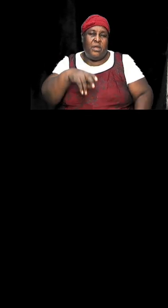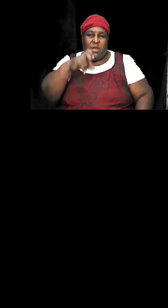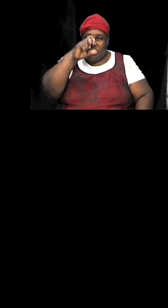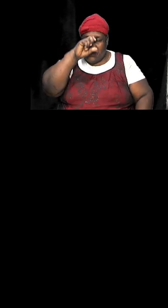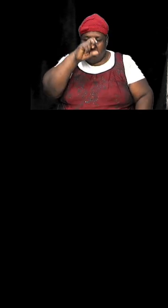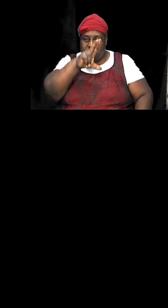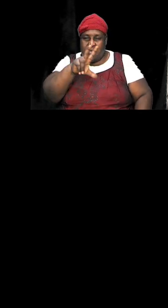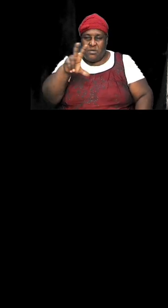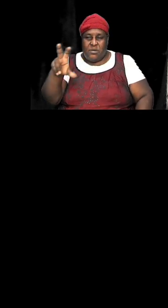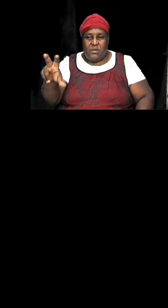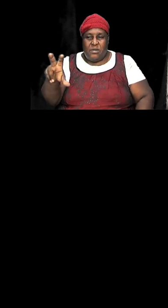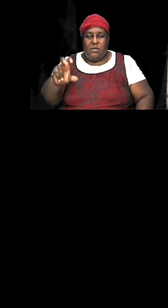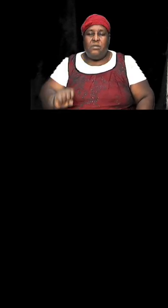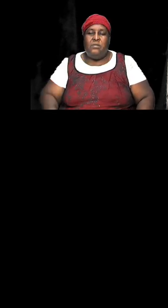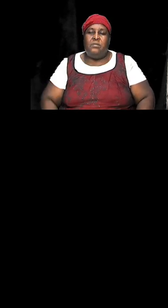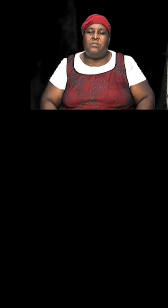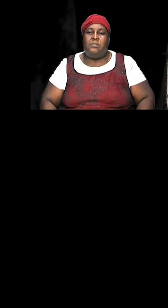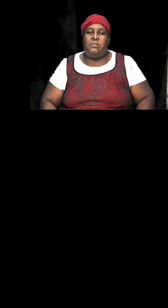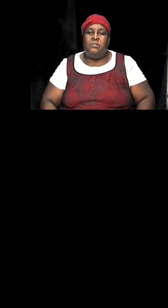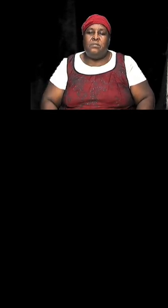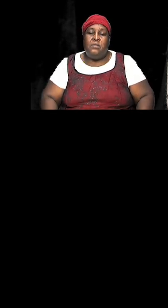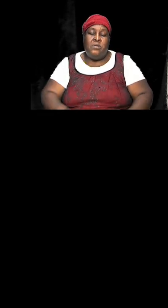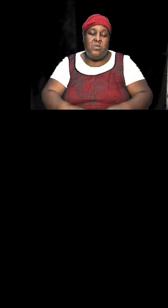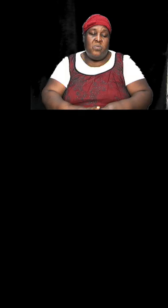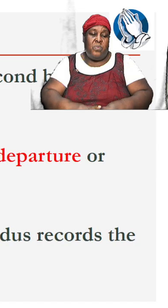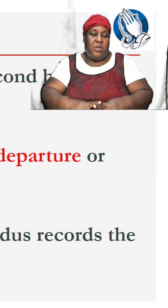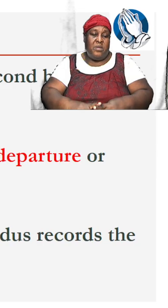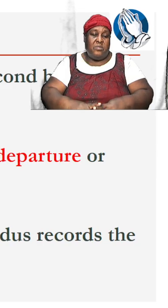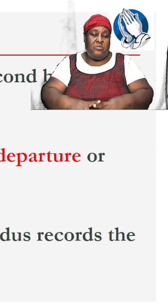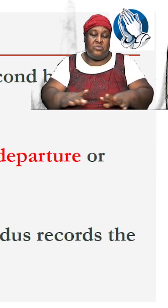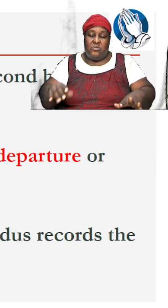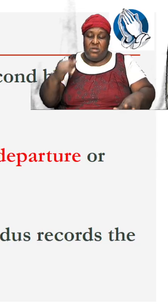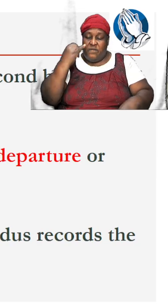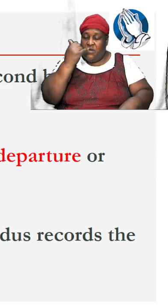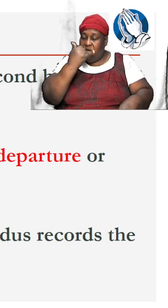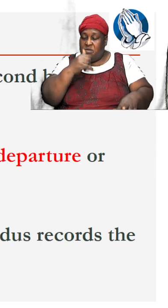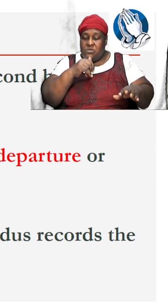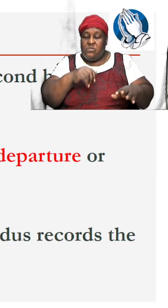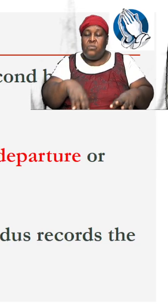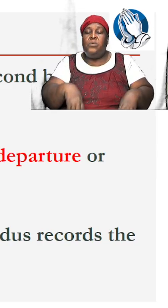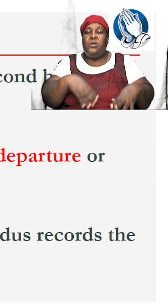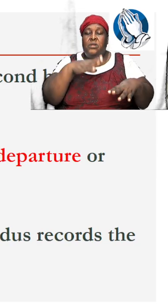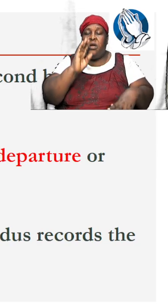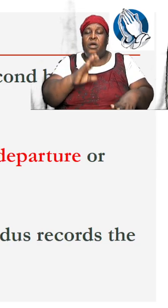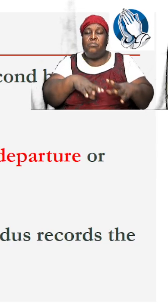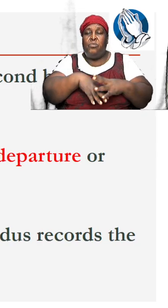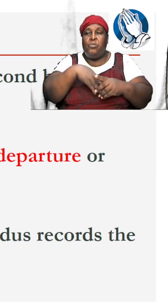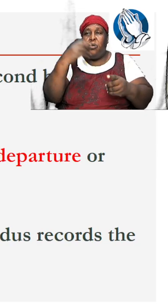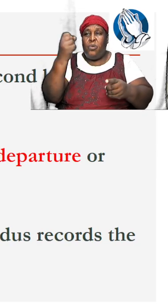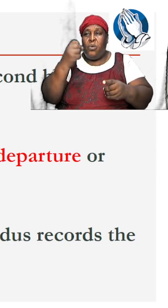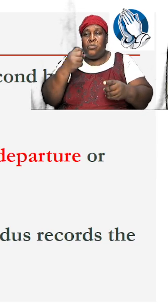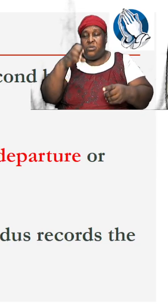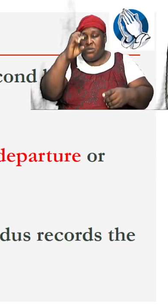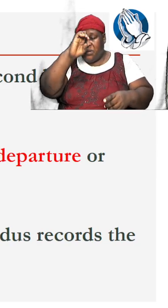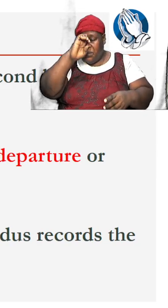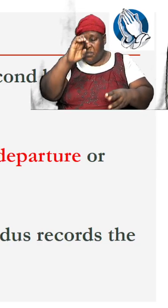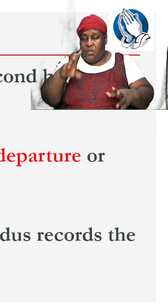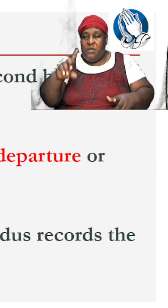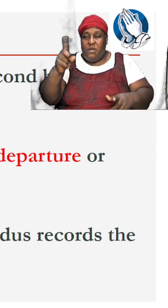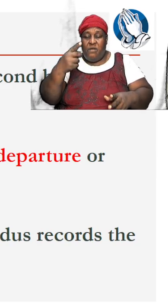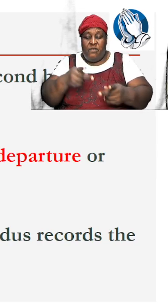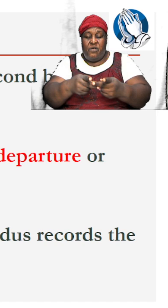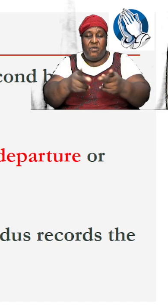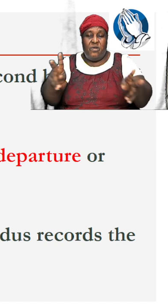example, after they left Egypt, God brought them out of Egypt. The first place that they stopped was a place that was called